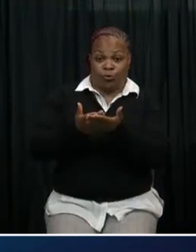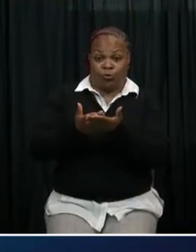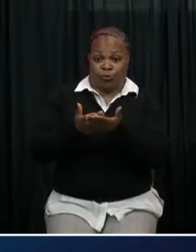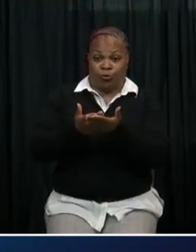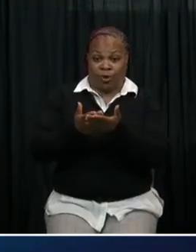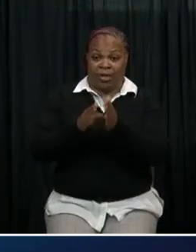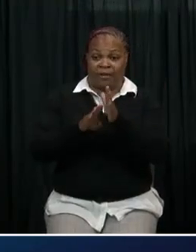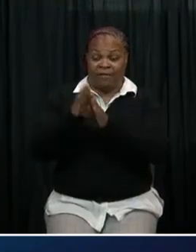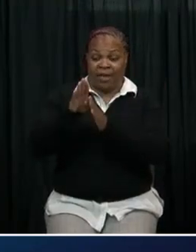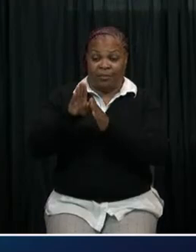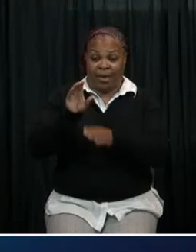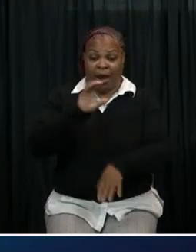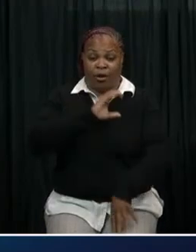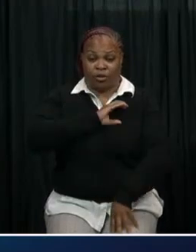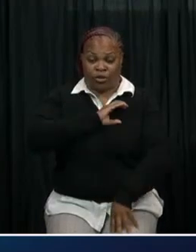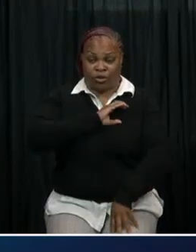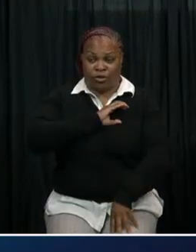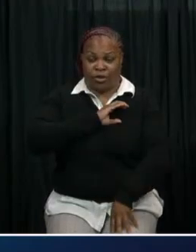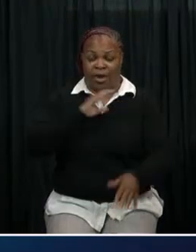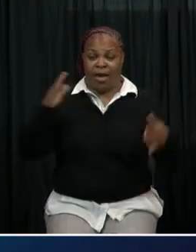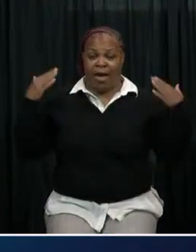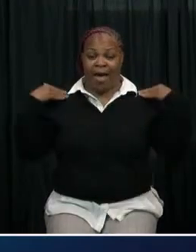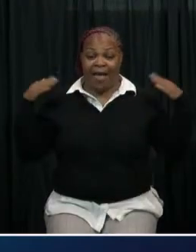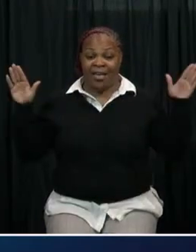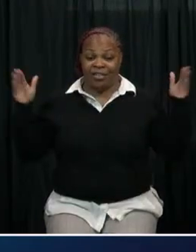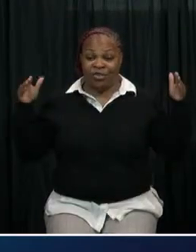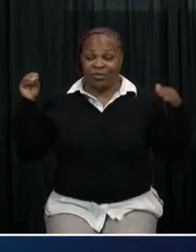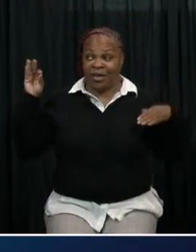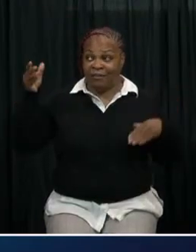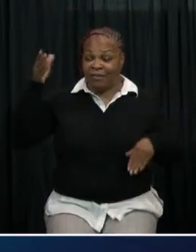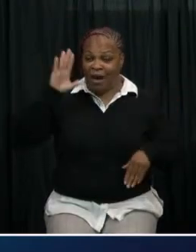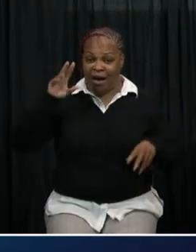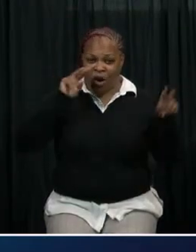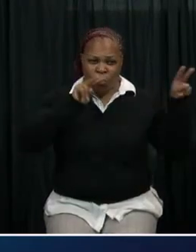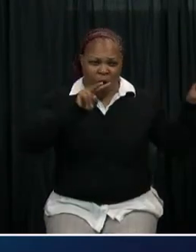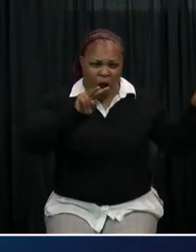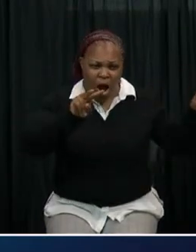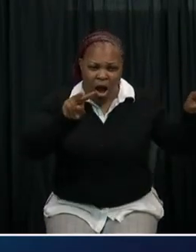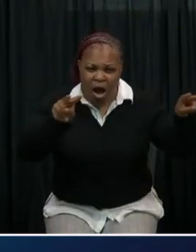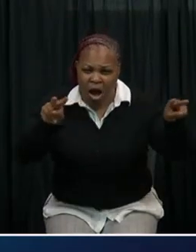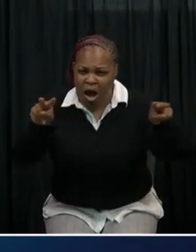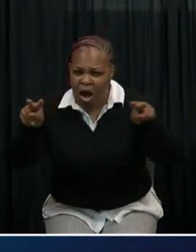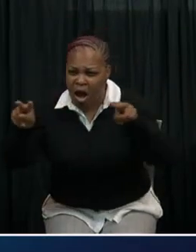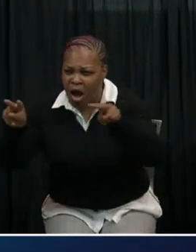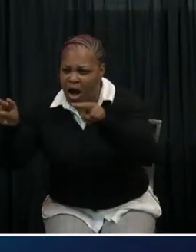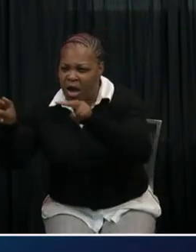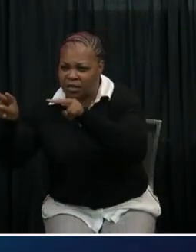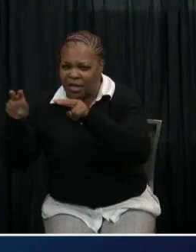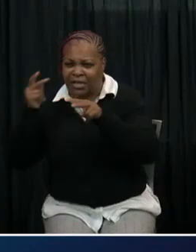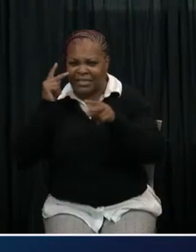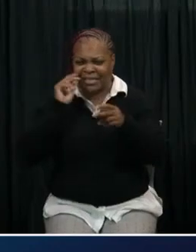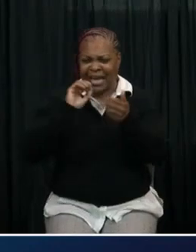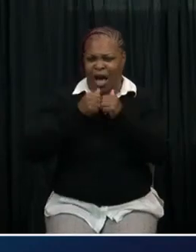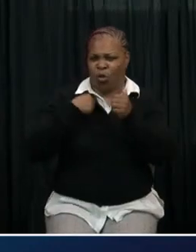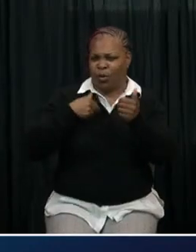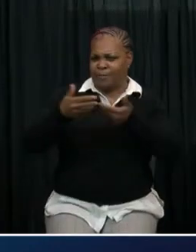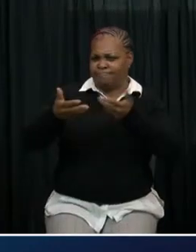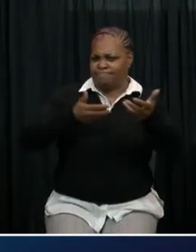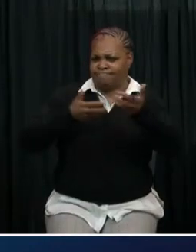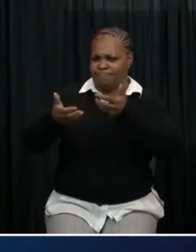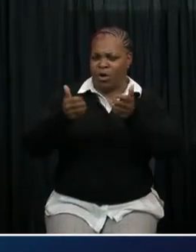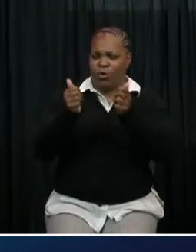true character. Angels of God are watching to see how we treat these persons who need